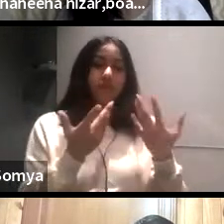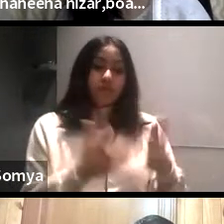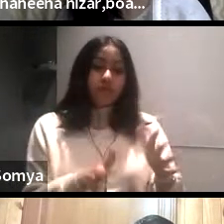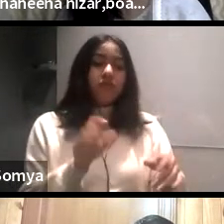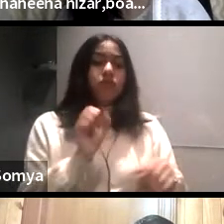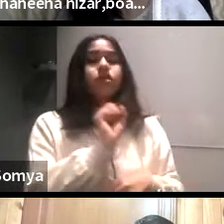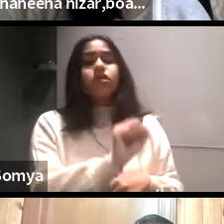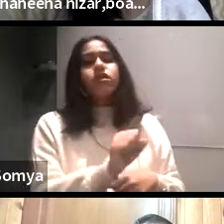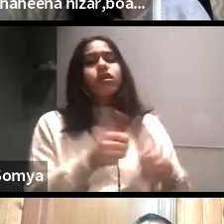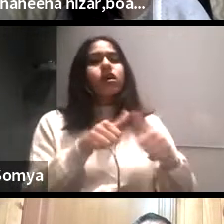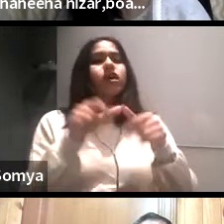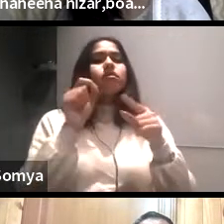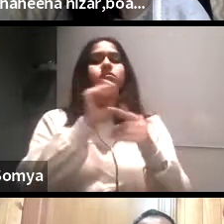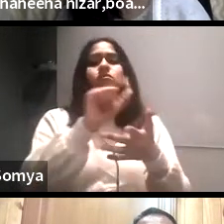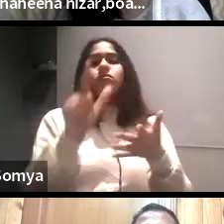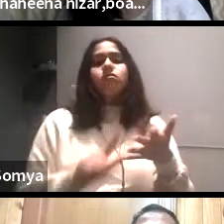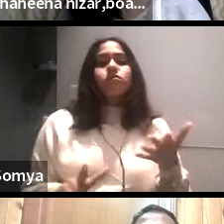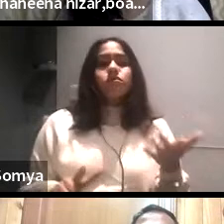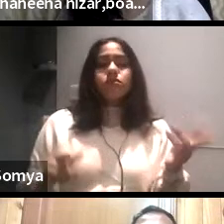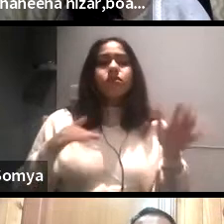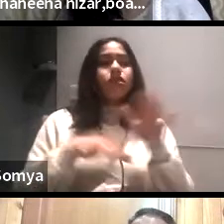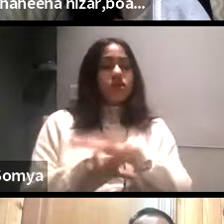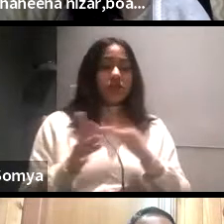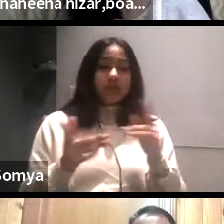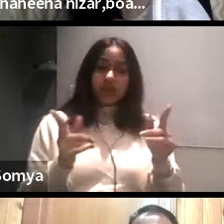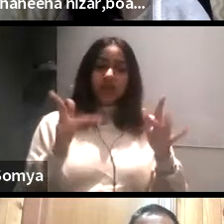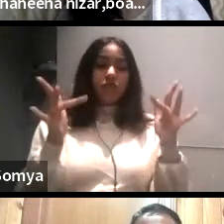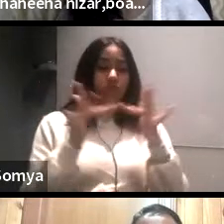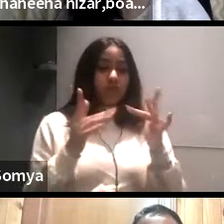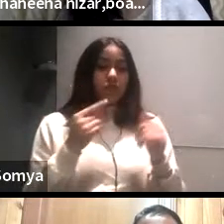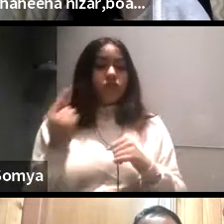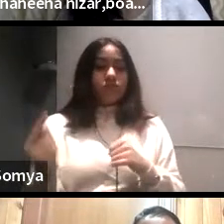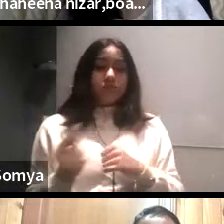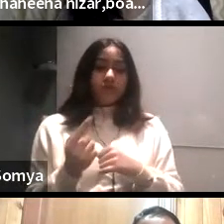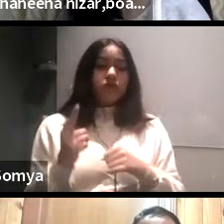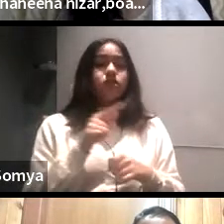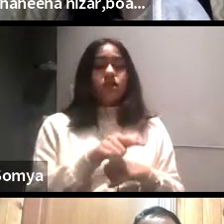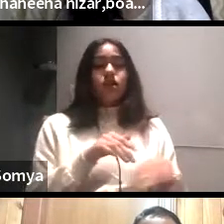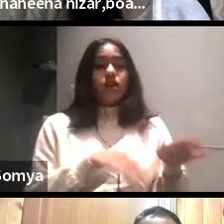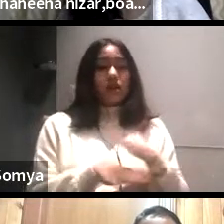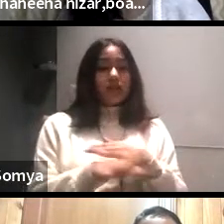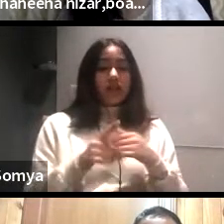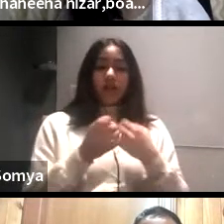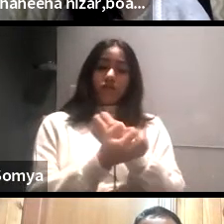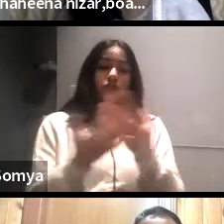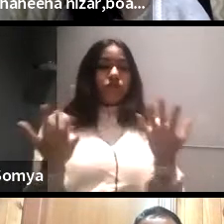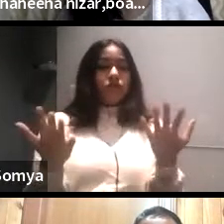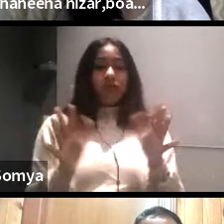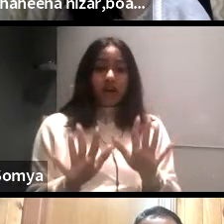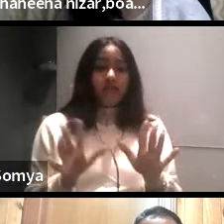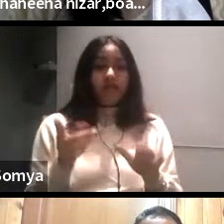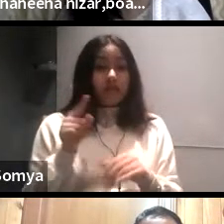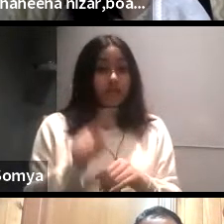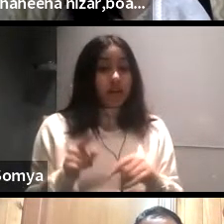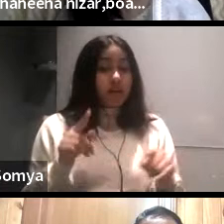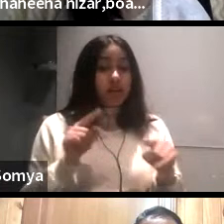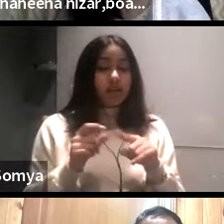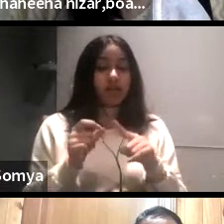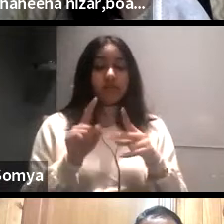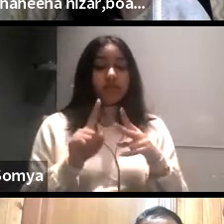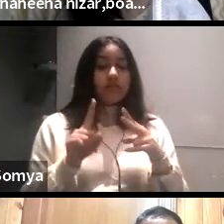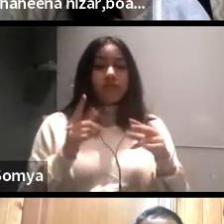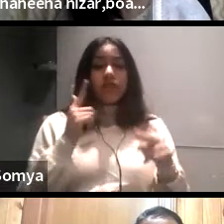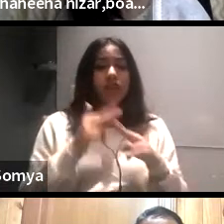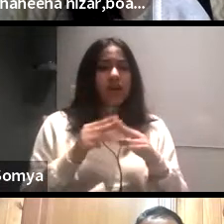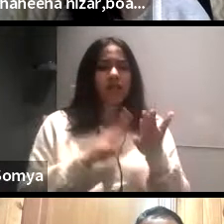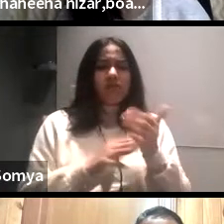their application process for adjustments online, available to everyone. You don't have to provide any